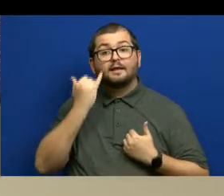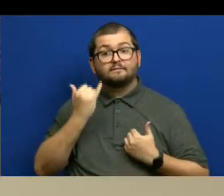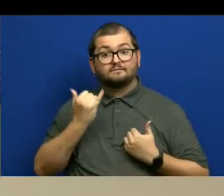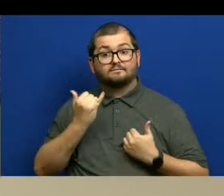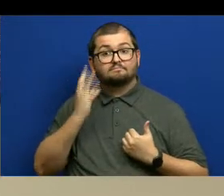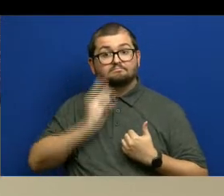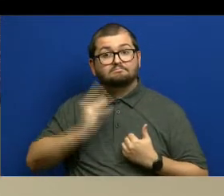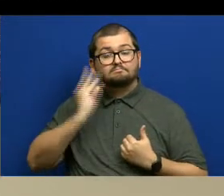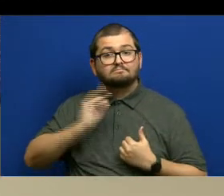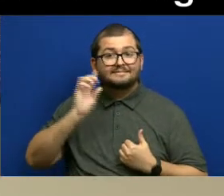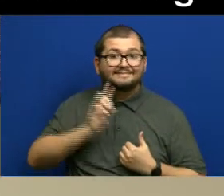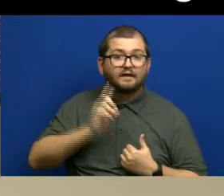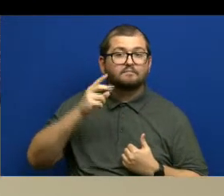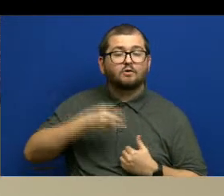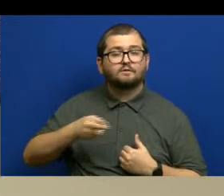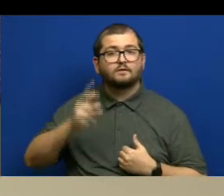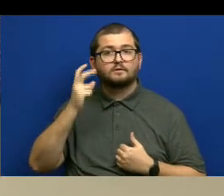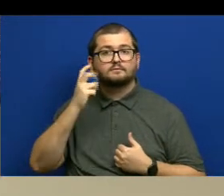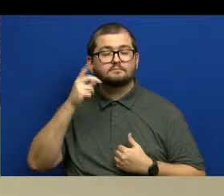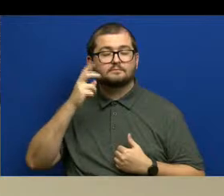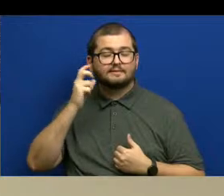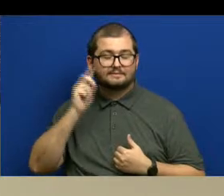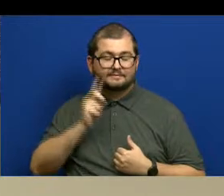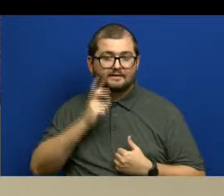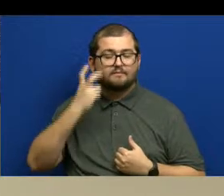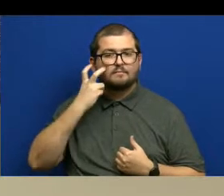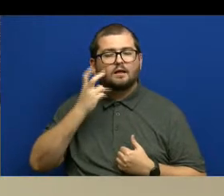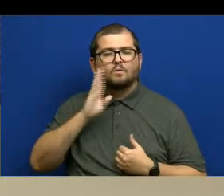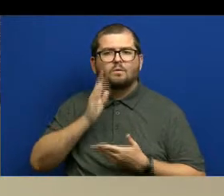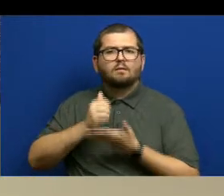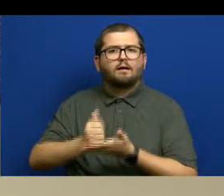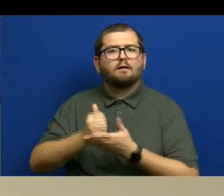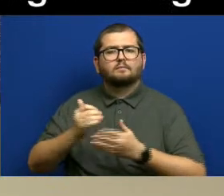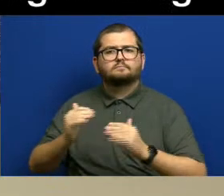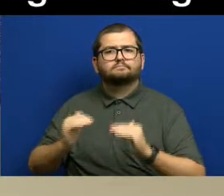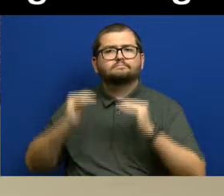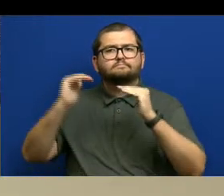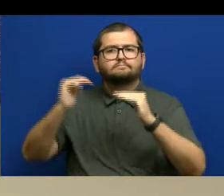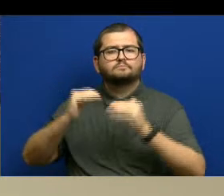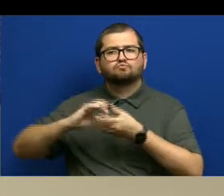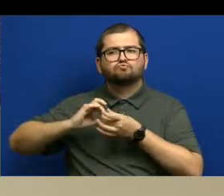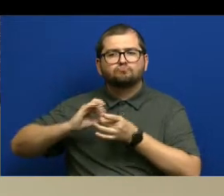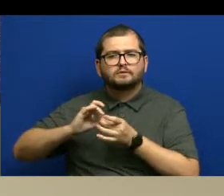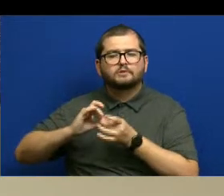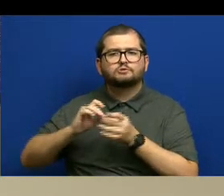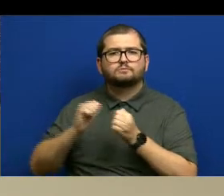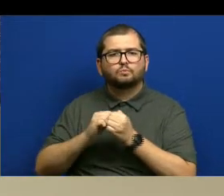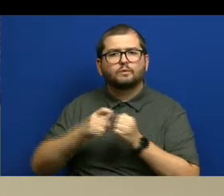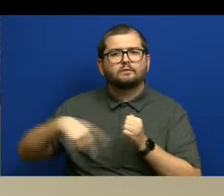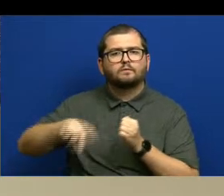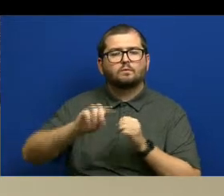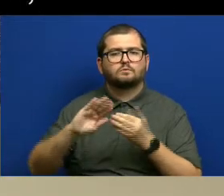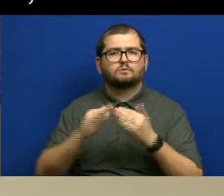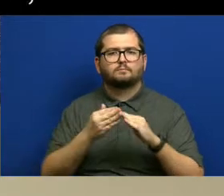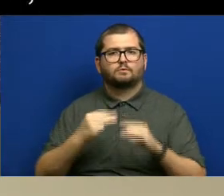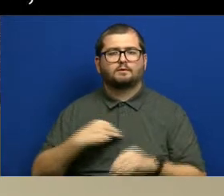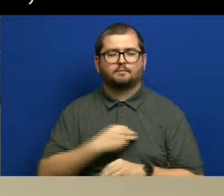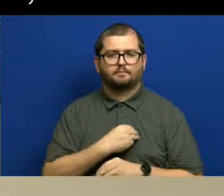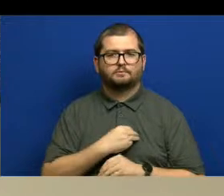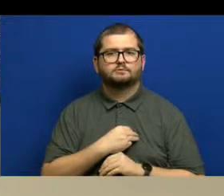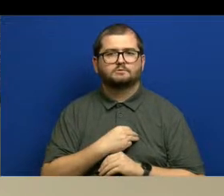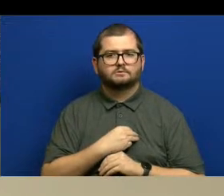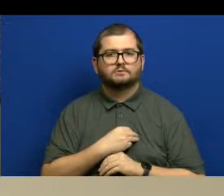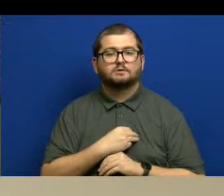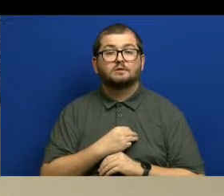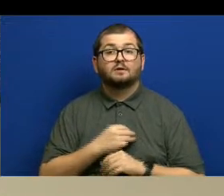invaluable perspective to the role, strengthening relationships and trust with Arizona's deaf, deafblind, and hard of hearing residents. The